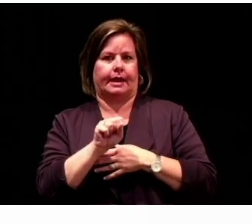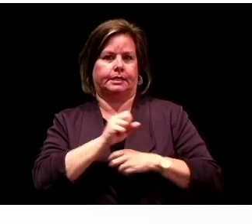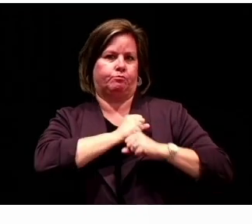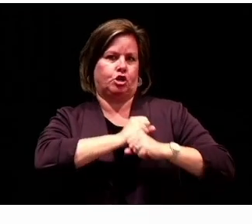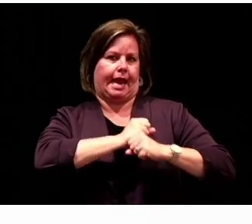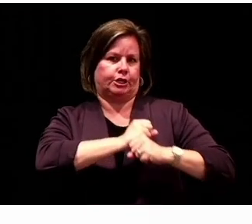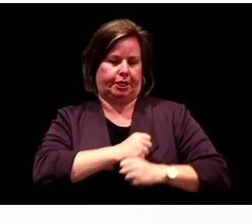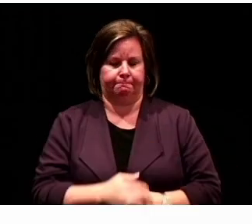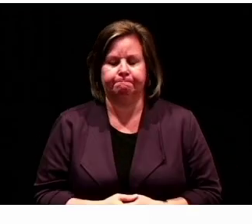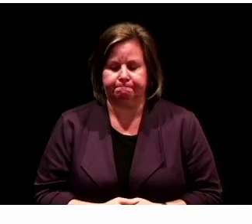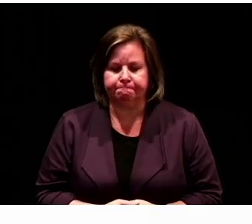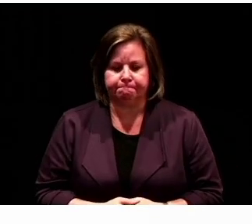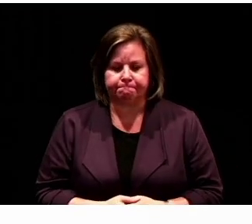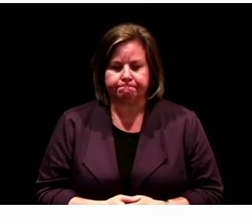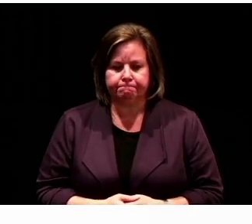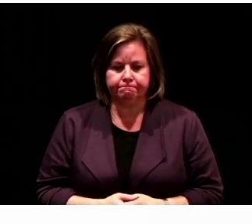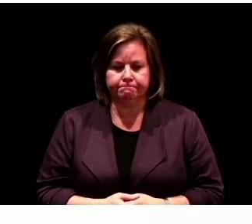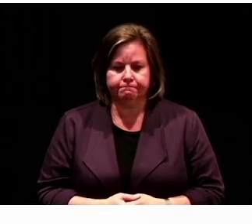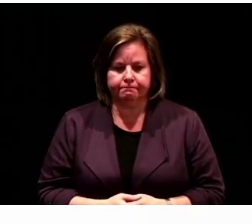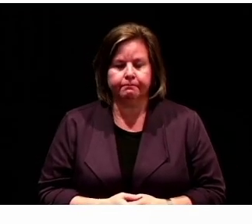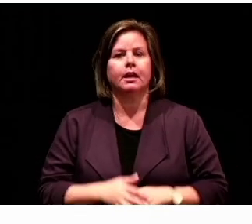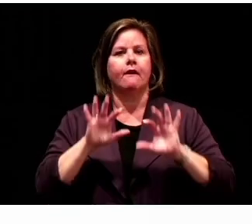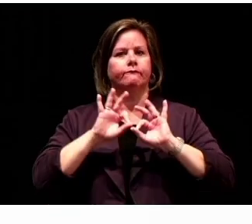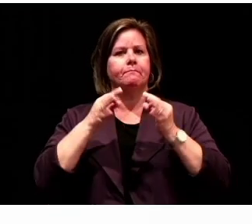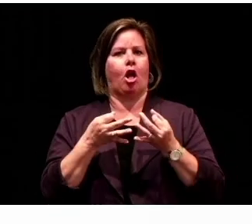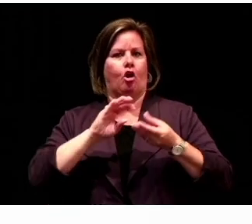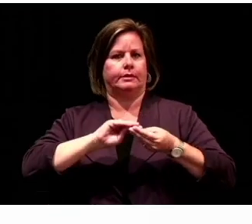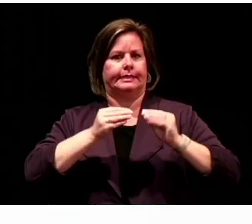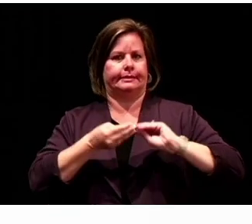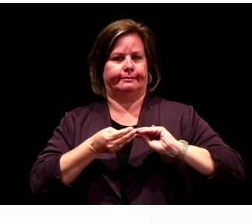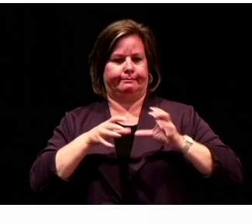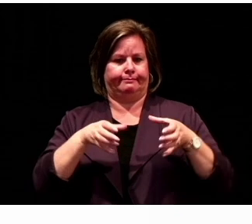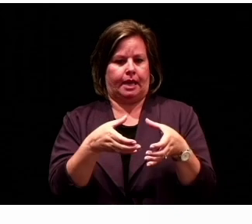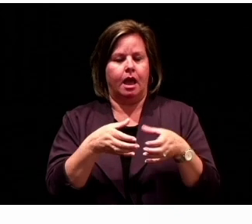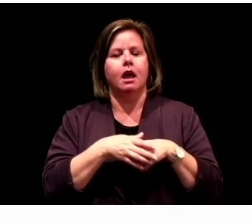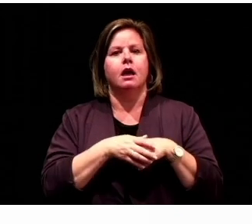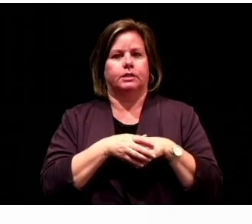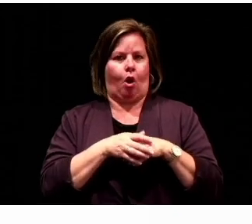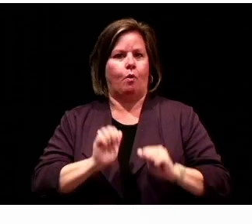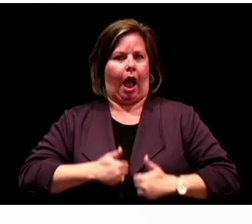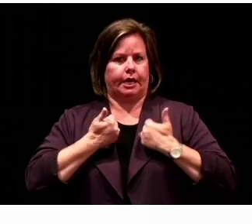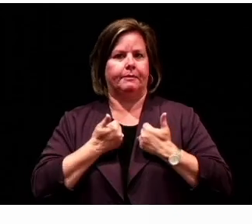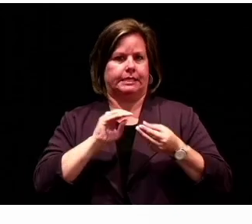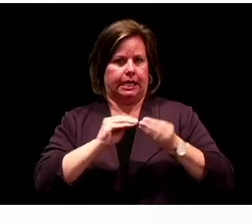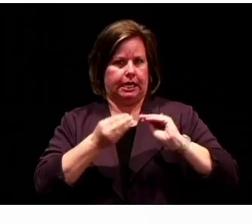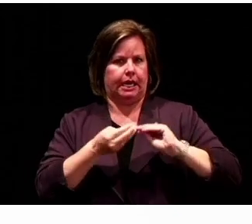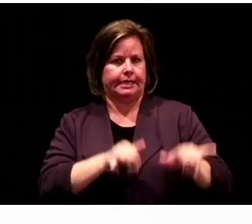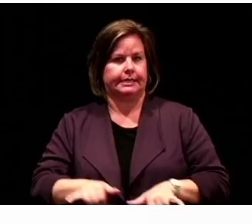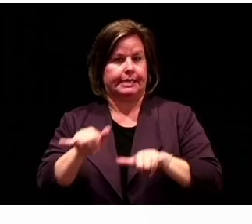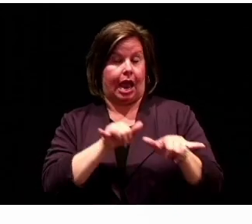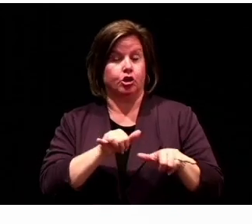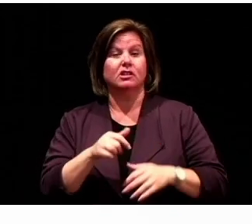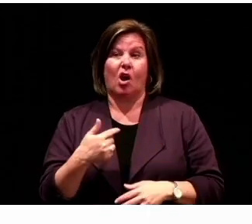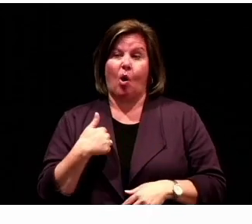18 living with essentially an adult. And some examples of this are going to include a single individual, and it could also